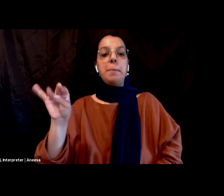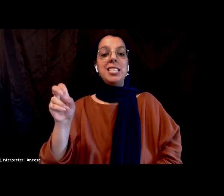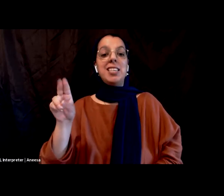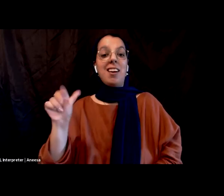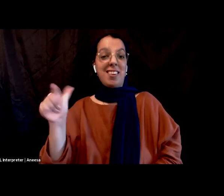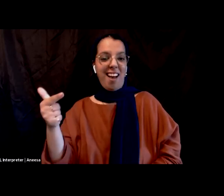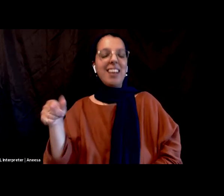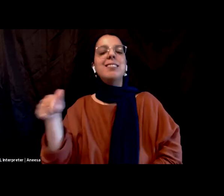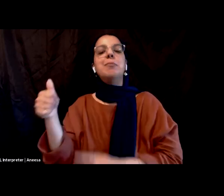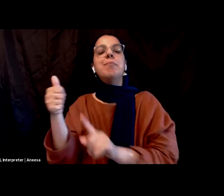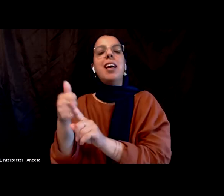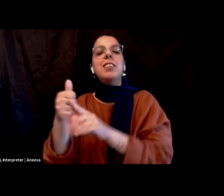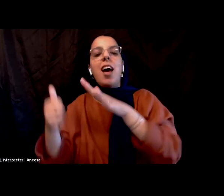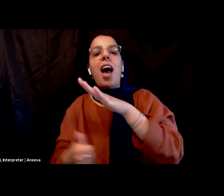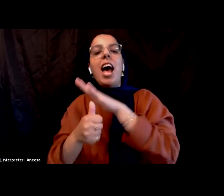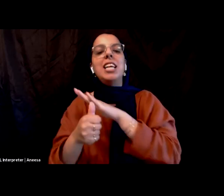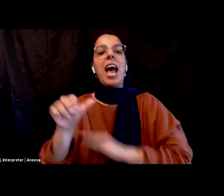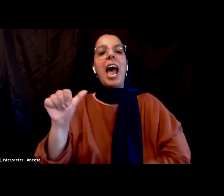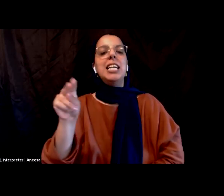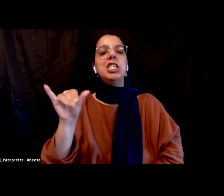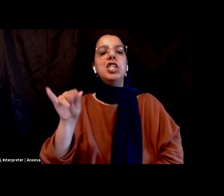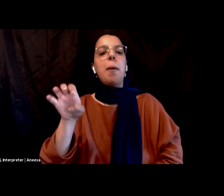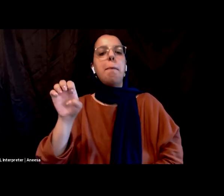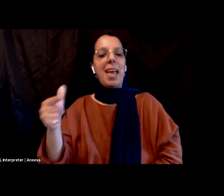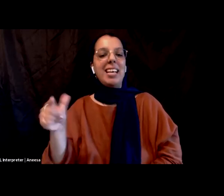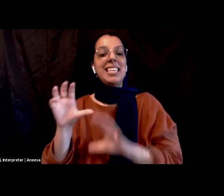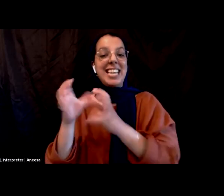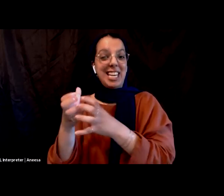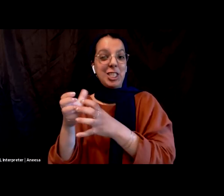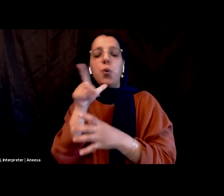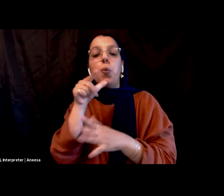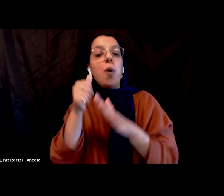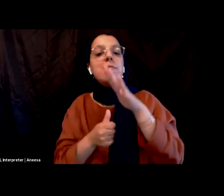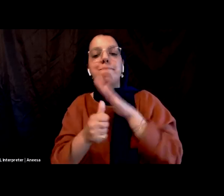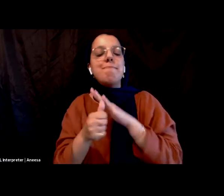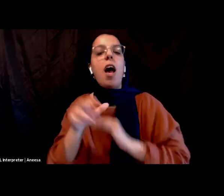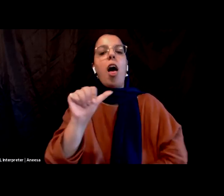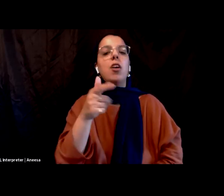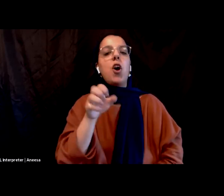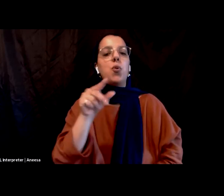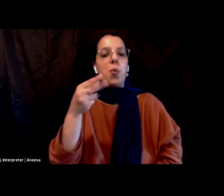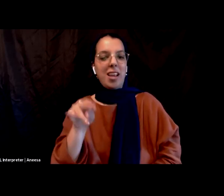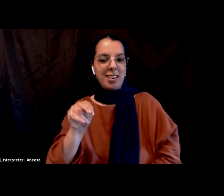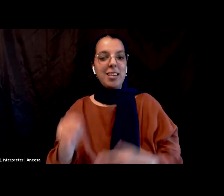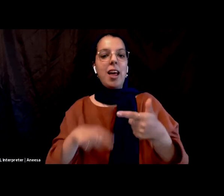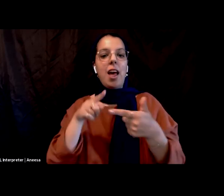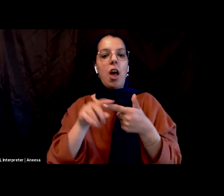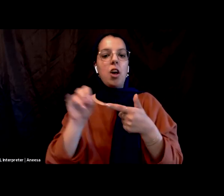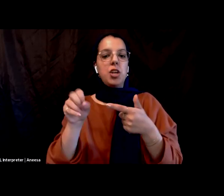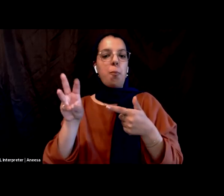Nation, including Algonquin, Ojibwe, Odawa, and Potawatomi.